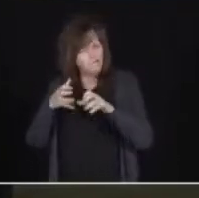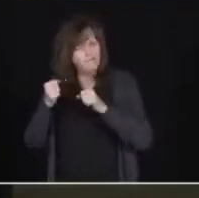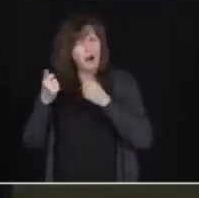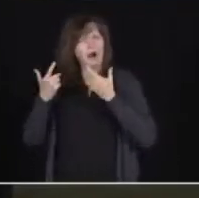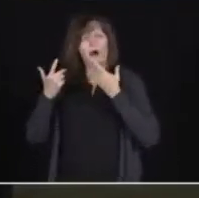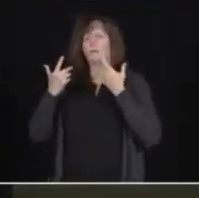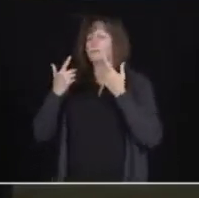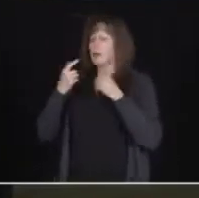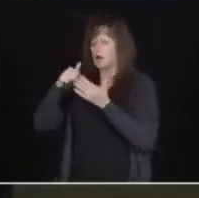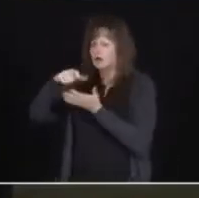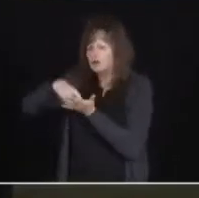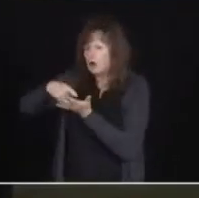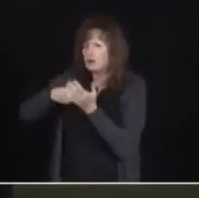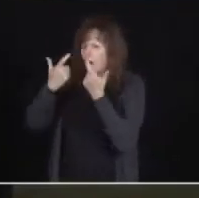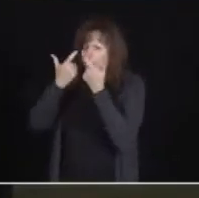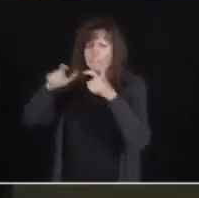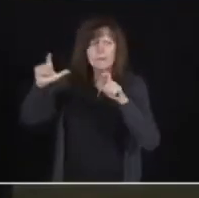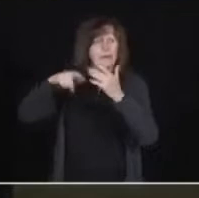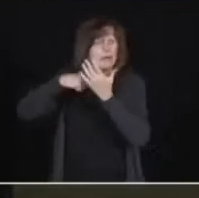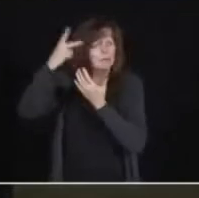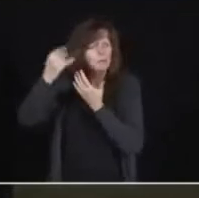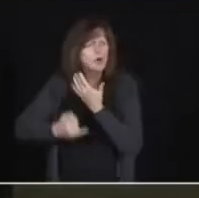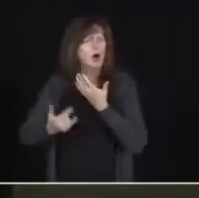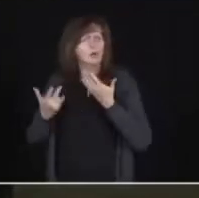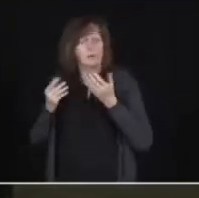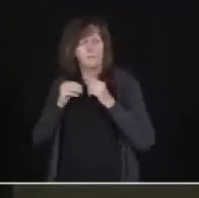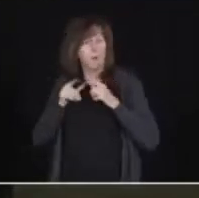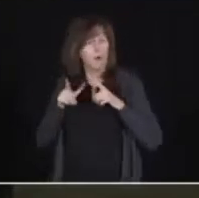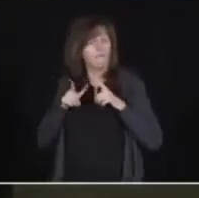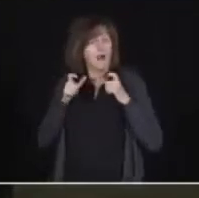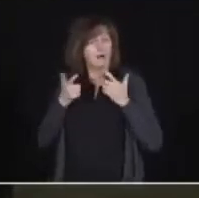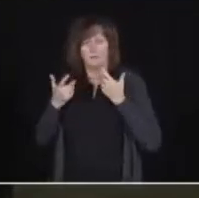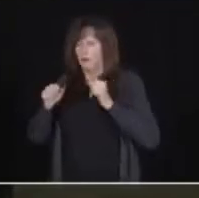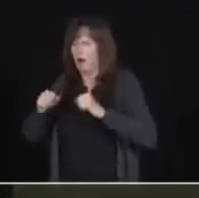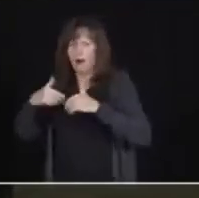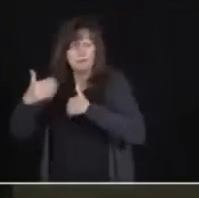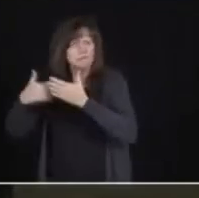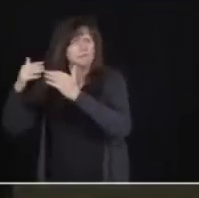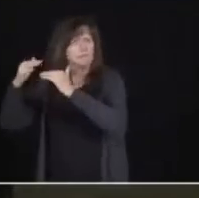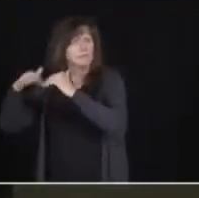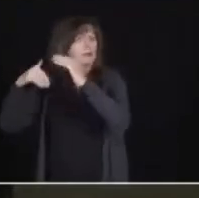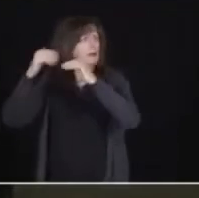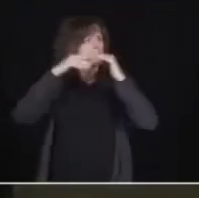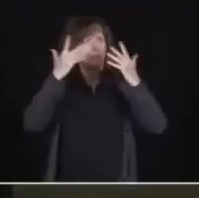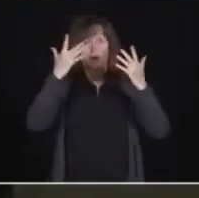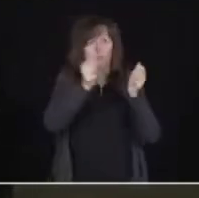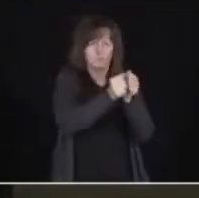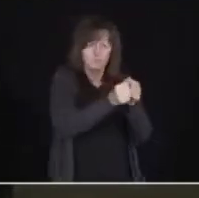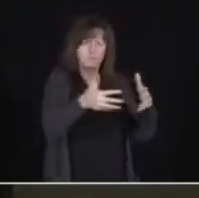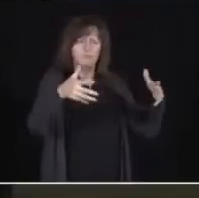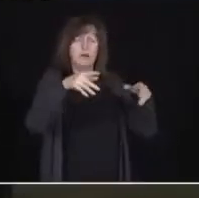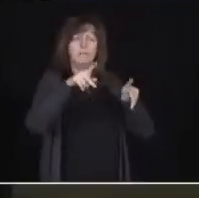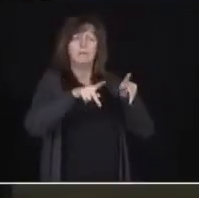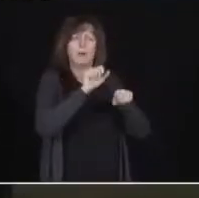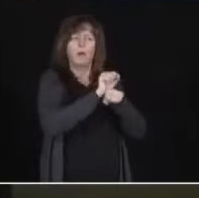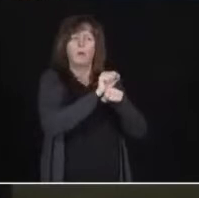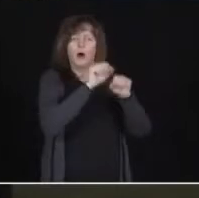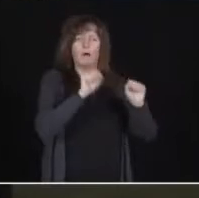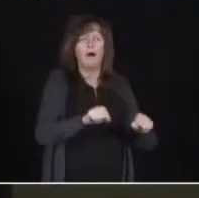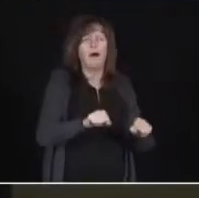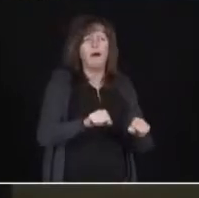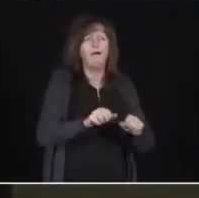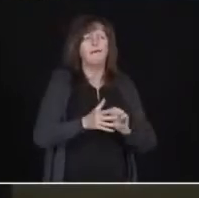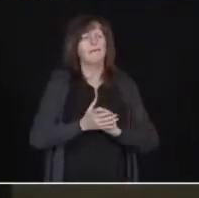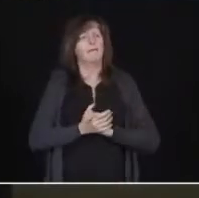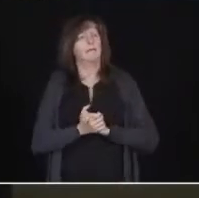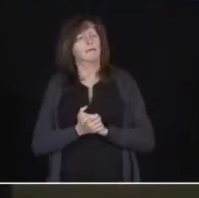Accelerating the delivery of these projects will boost our economy and help put more people back to work faster. Il y a quelques minutes, j'ai présenté le projet